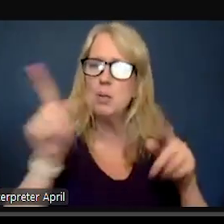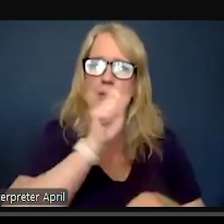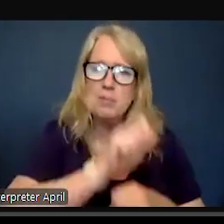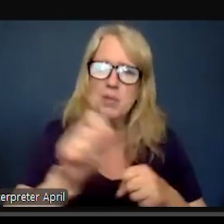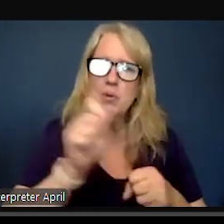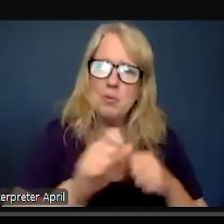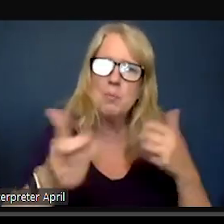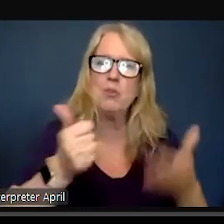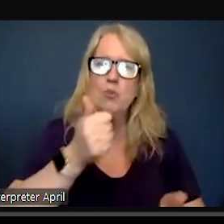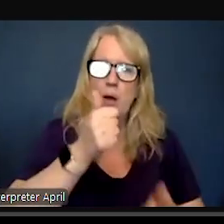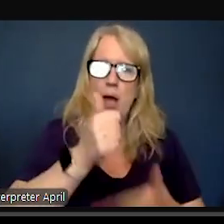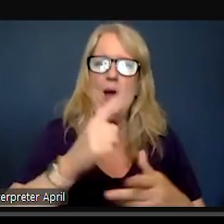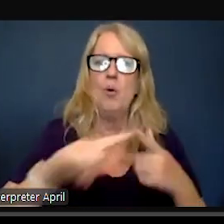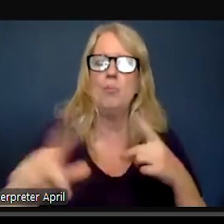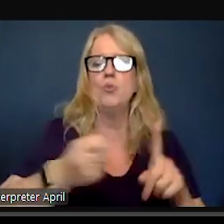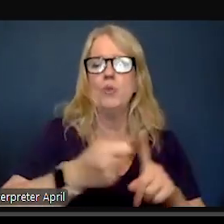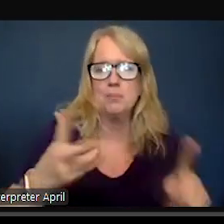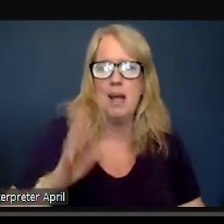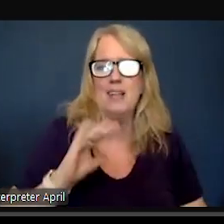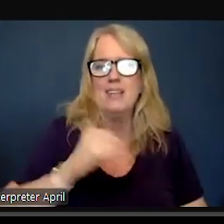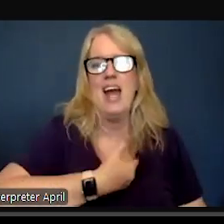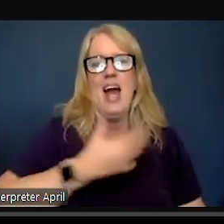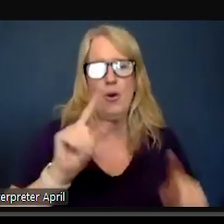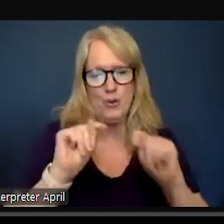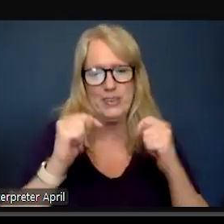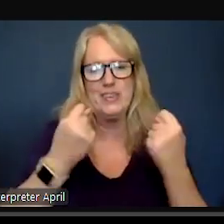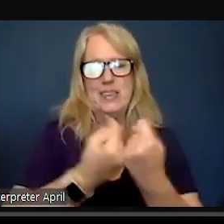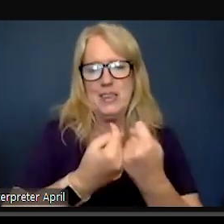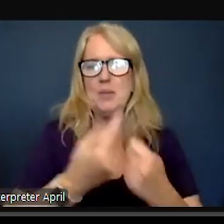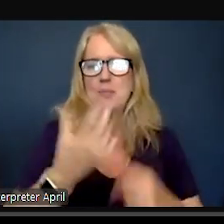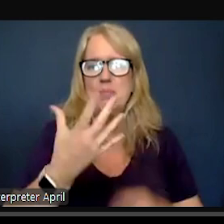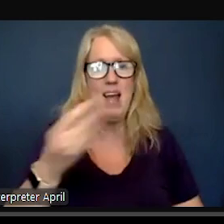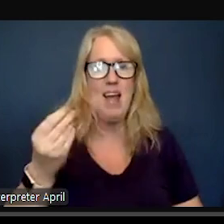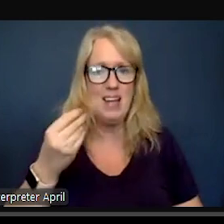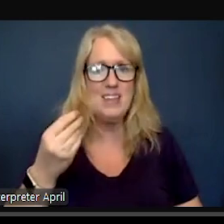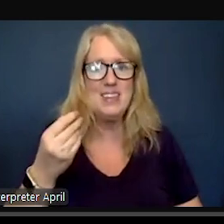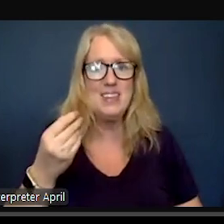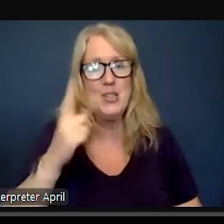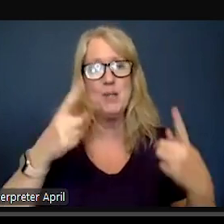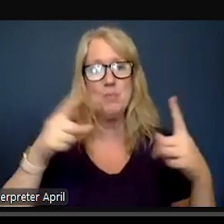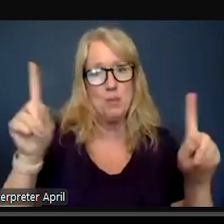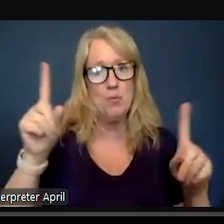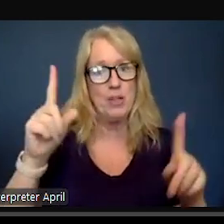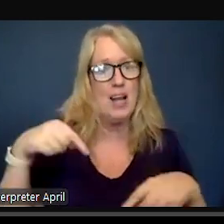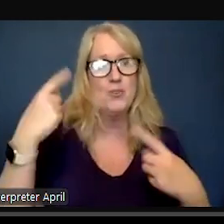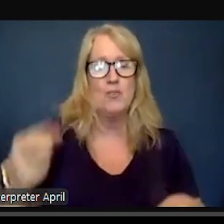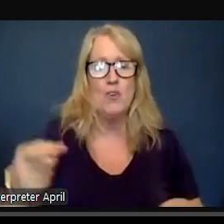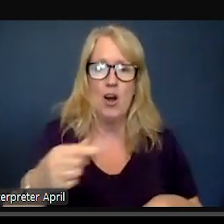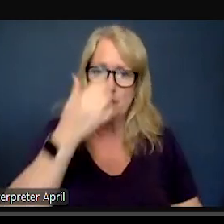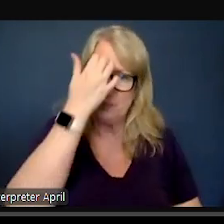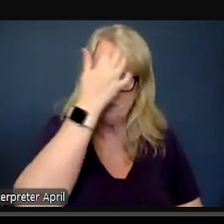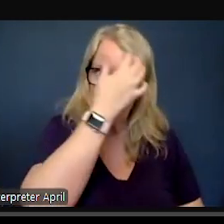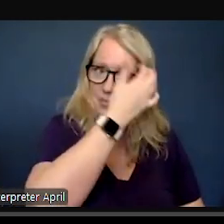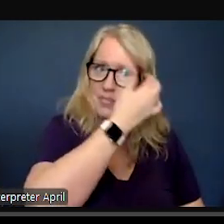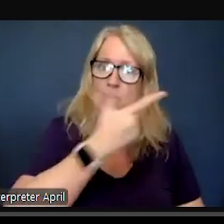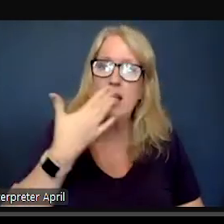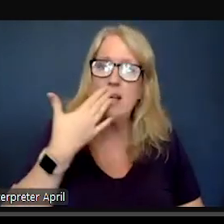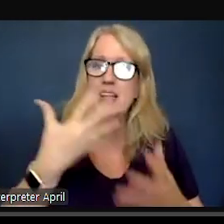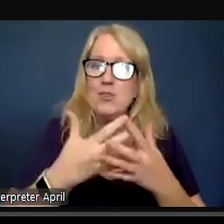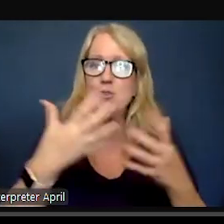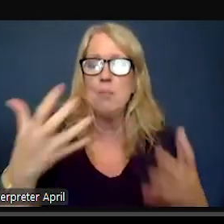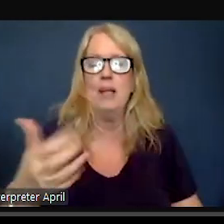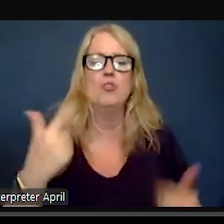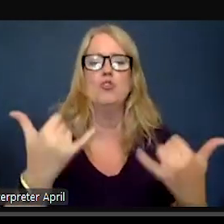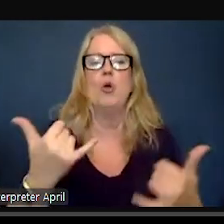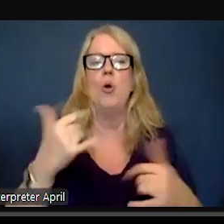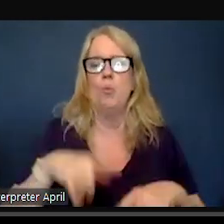to expand our team, and it's been working out so far. Great. Thank you so much, Nina. And we'll